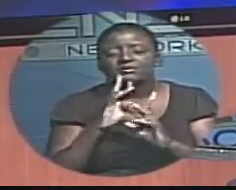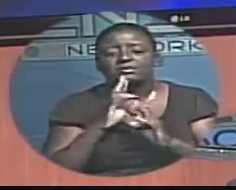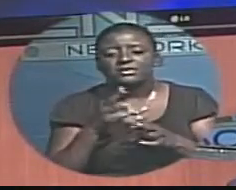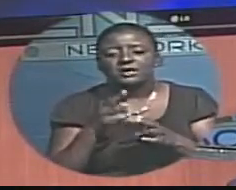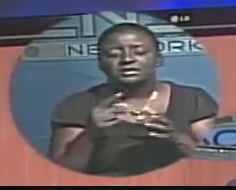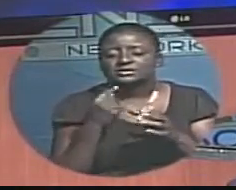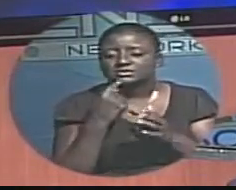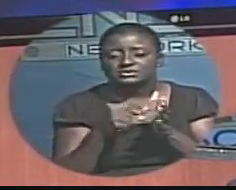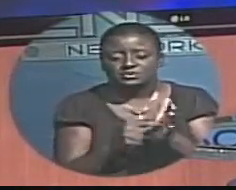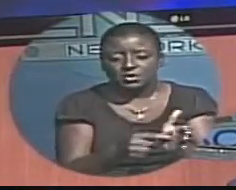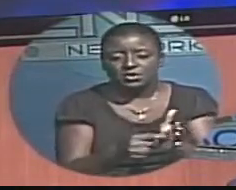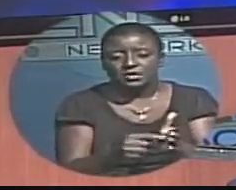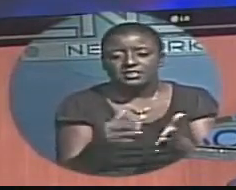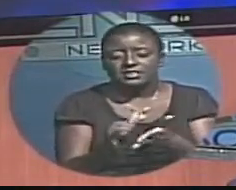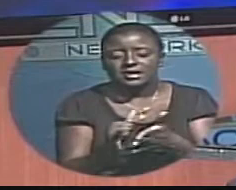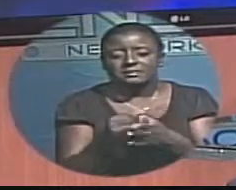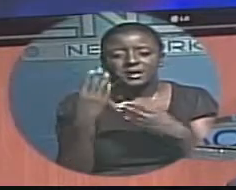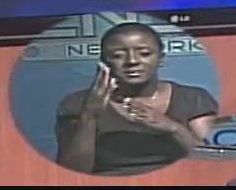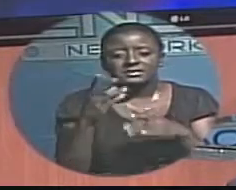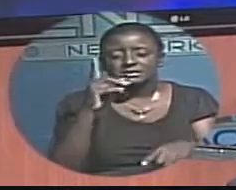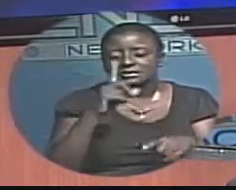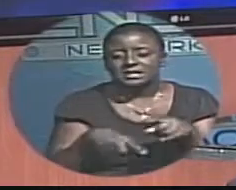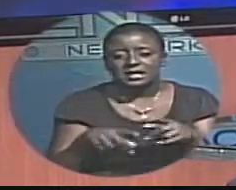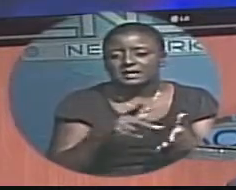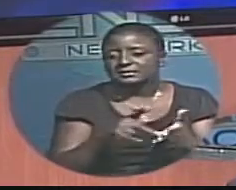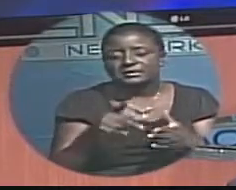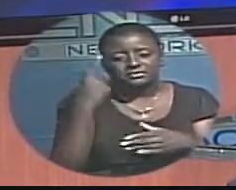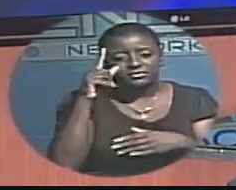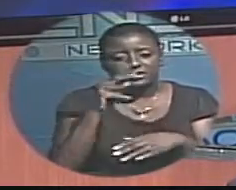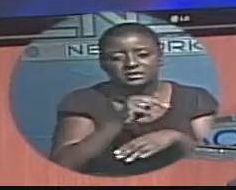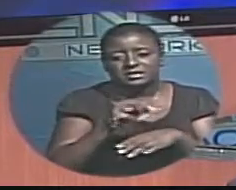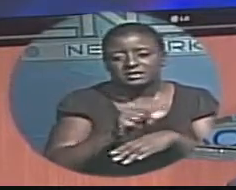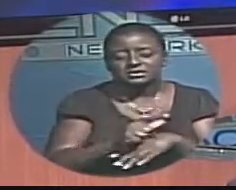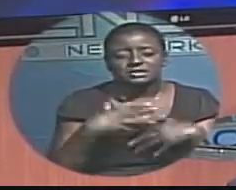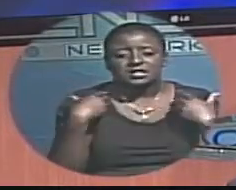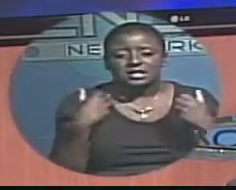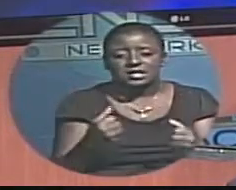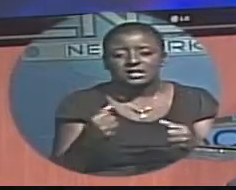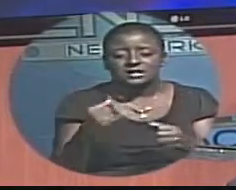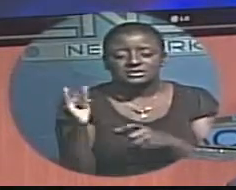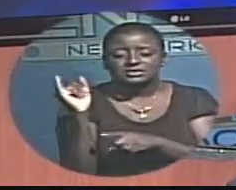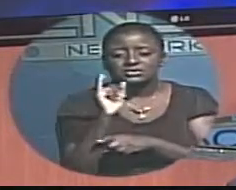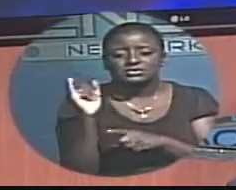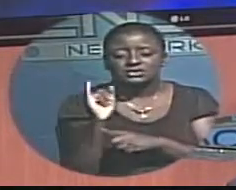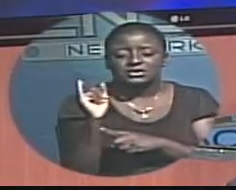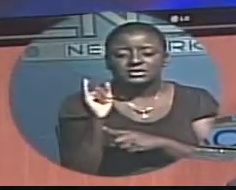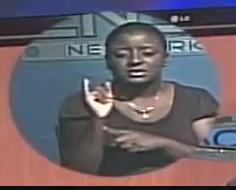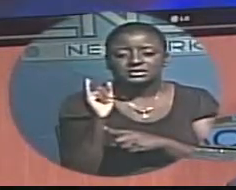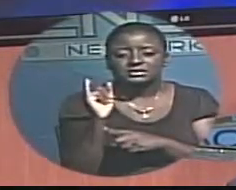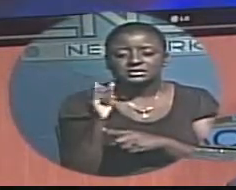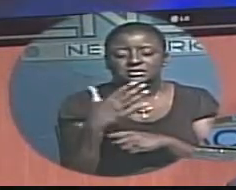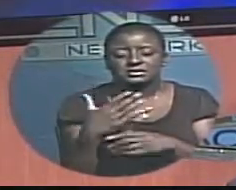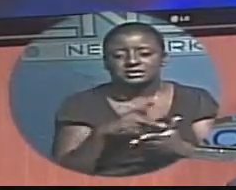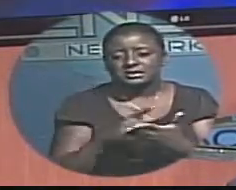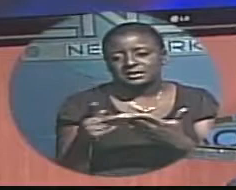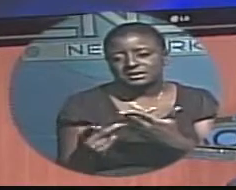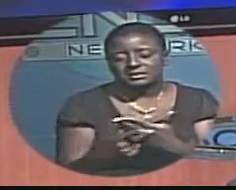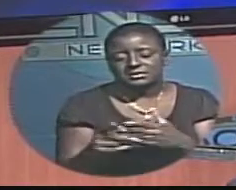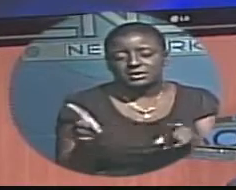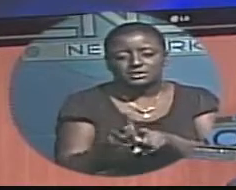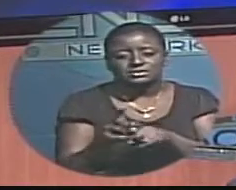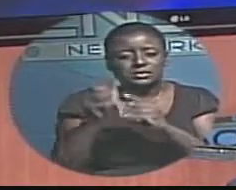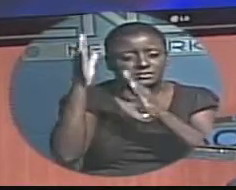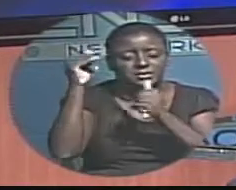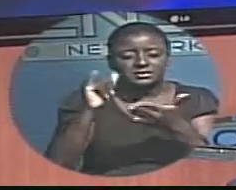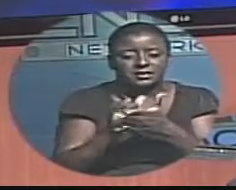cannot afford to have a national health insurance scheme and would only work through adequate government funding. It is also anticipated that